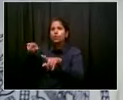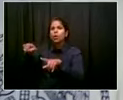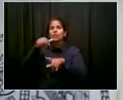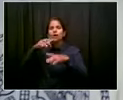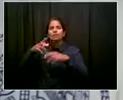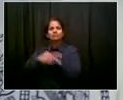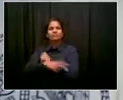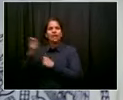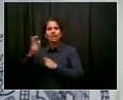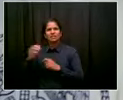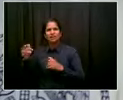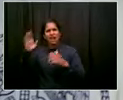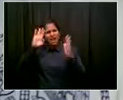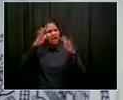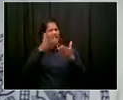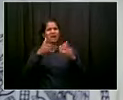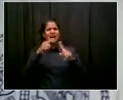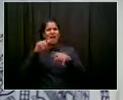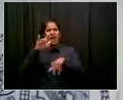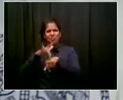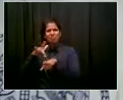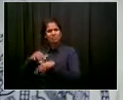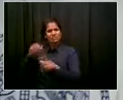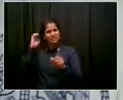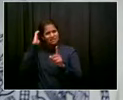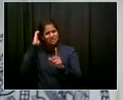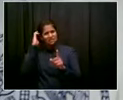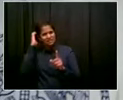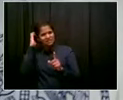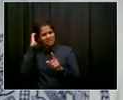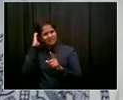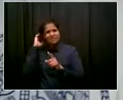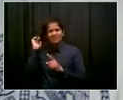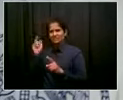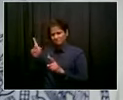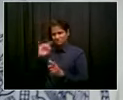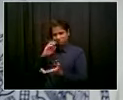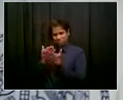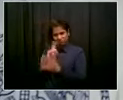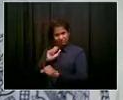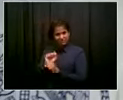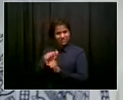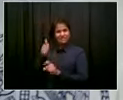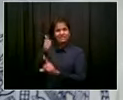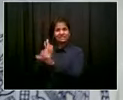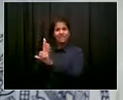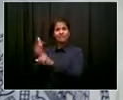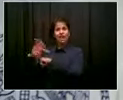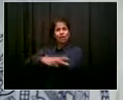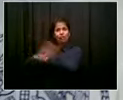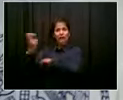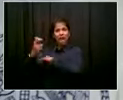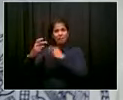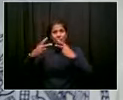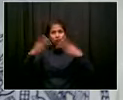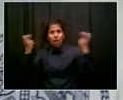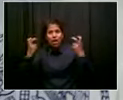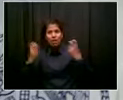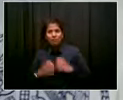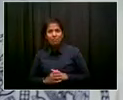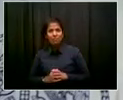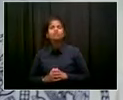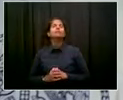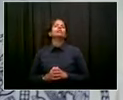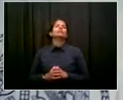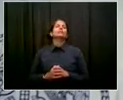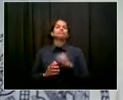criminal justice here at the mayor's office has been tracking this reality uh more and more in the recent months we've seen a problem nypd has